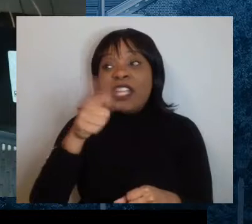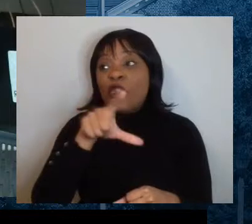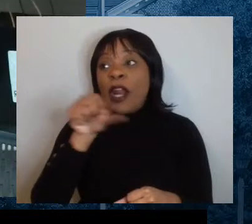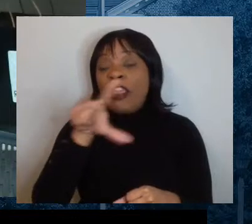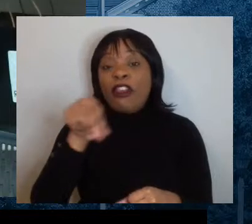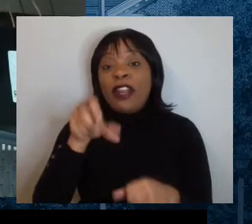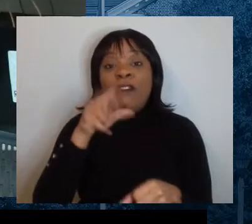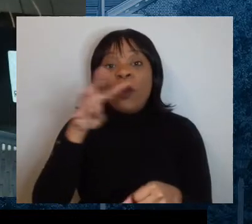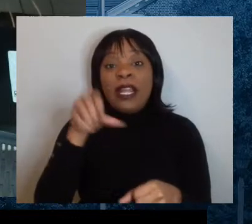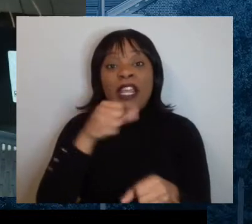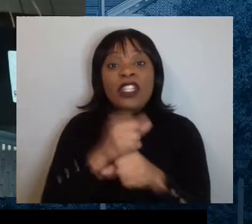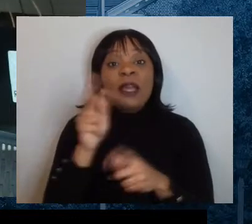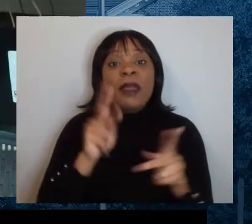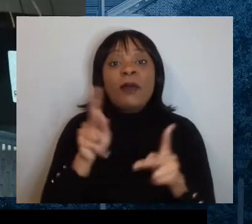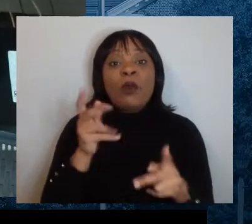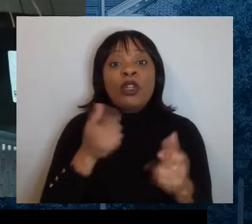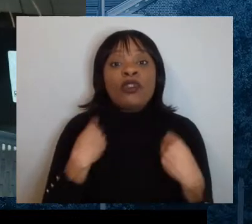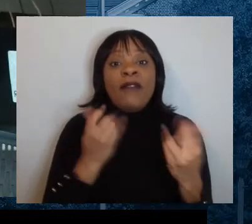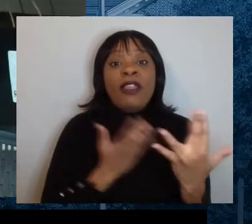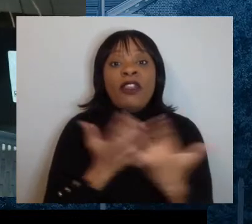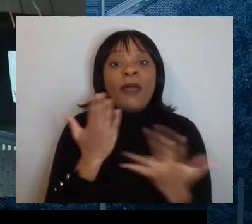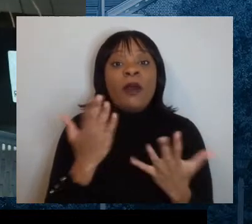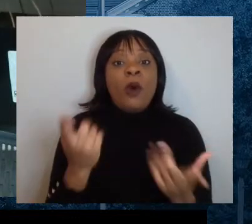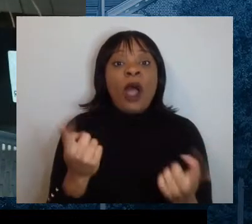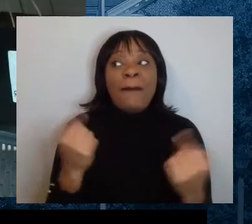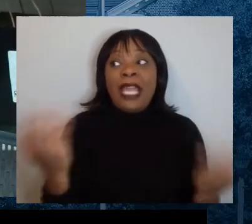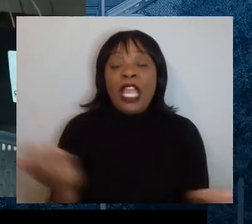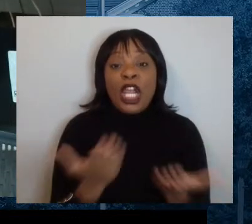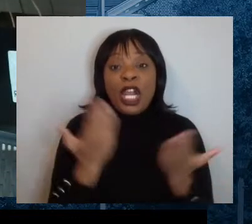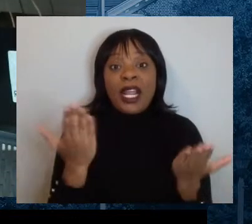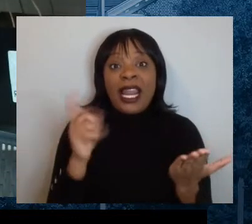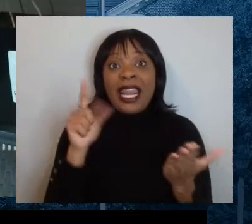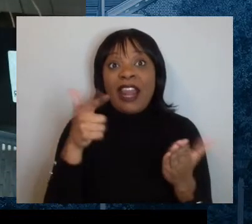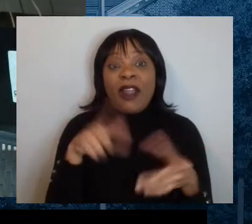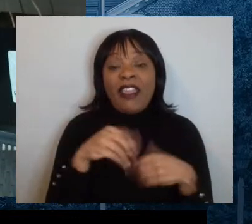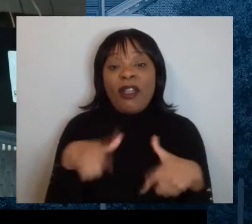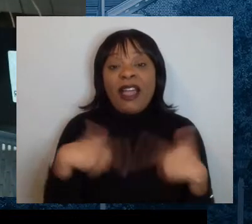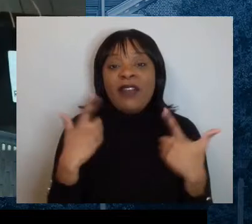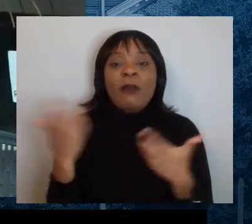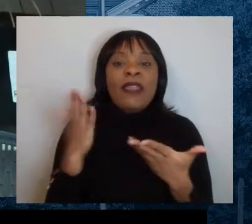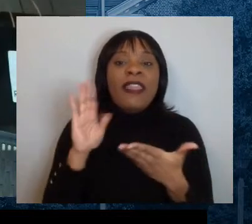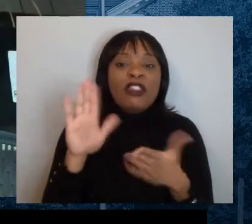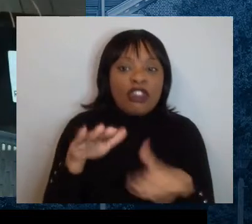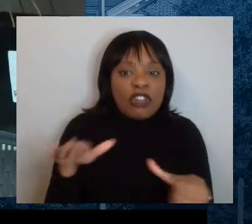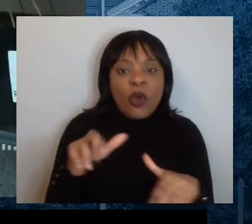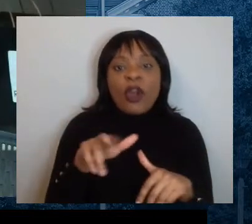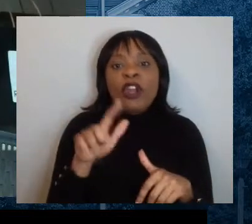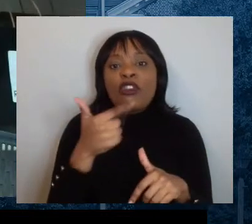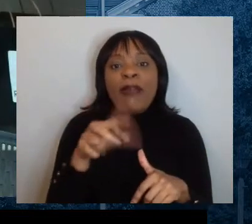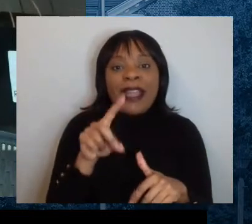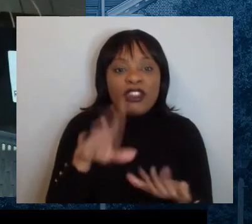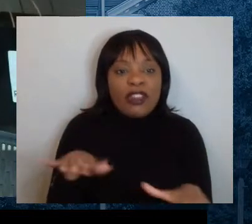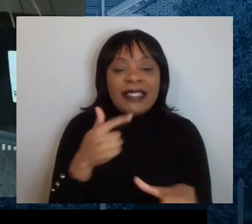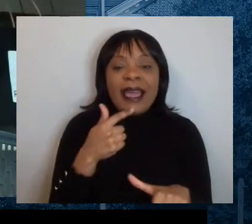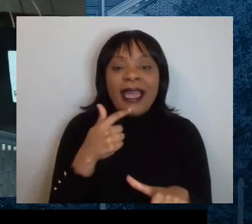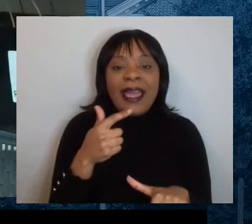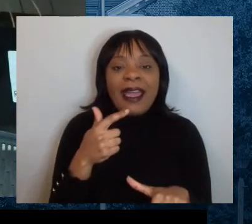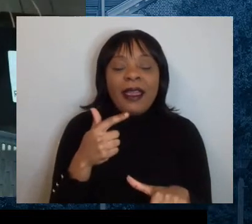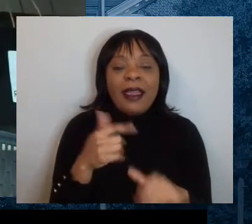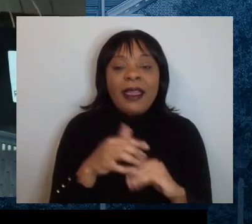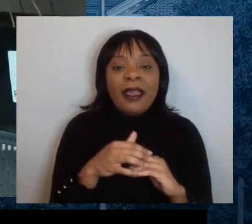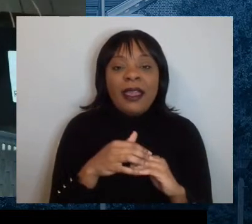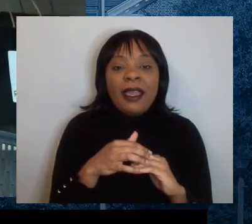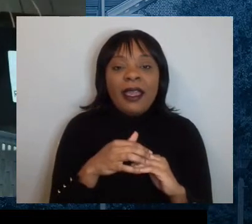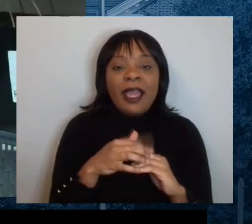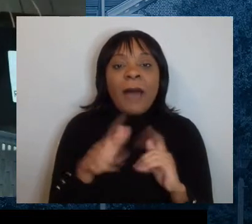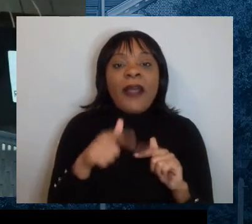drive through Selby. Maybe they come back here later on in their lives, and they'll bring their kids or their grandchildren, and they'll say about the library we're